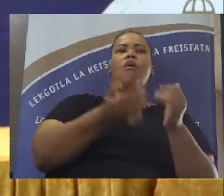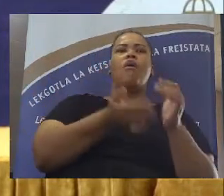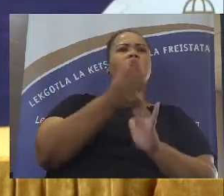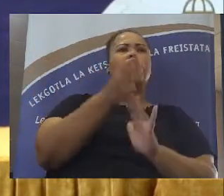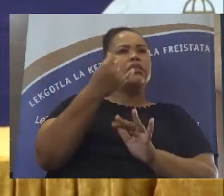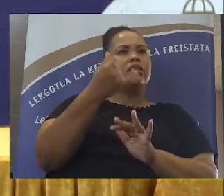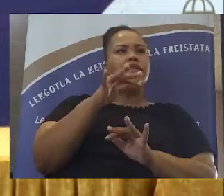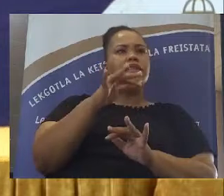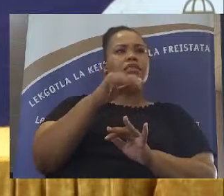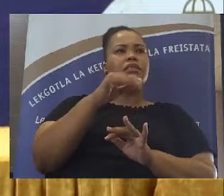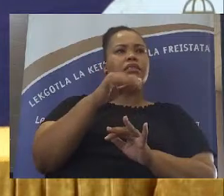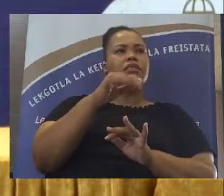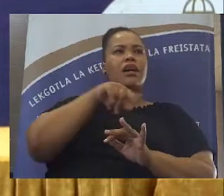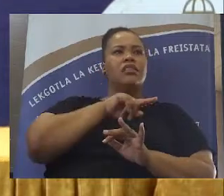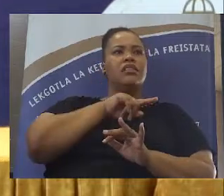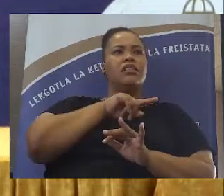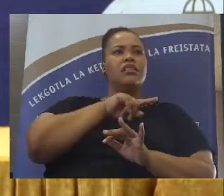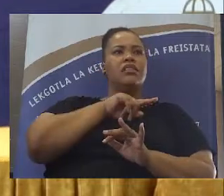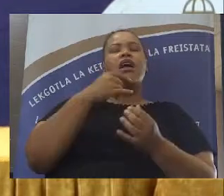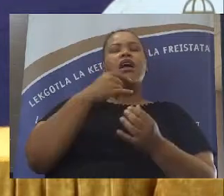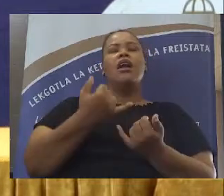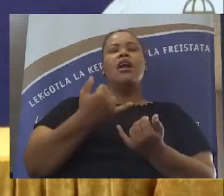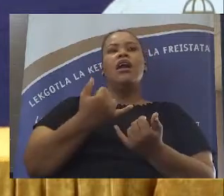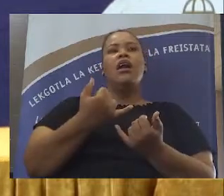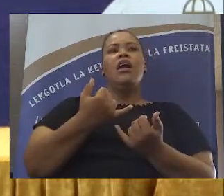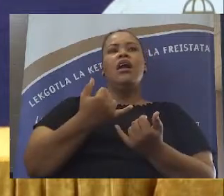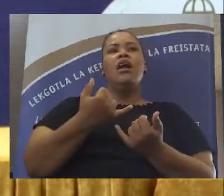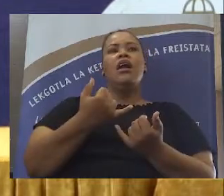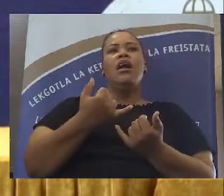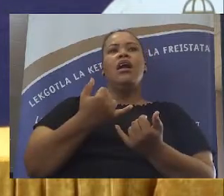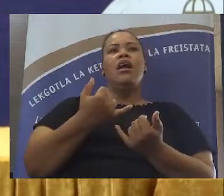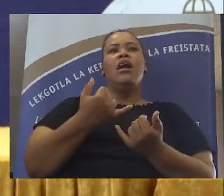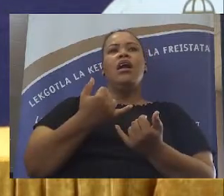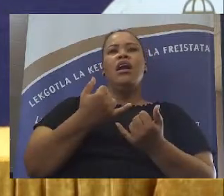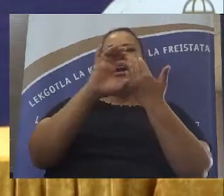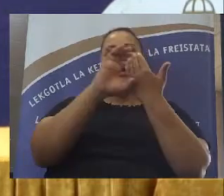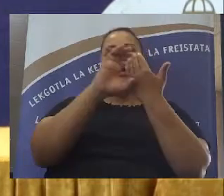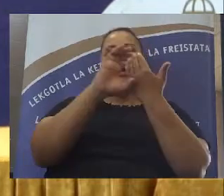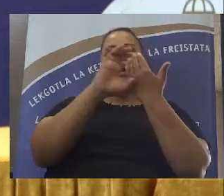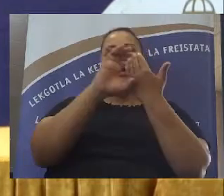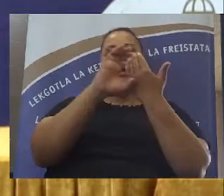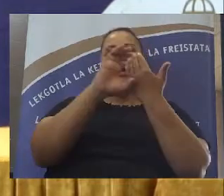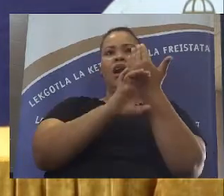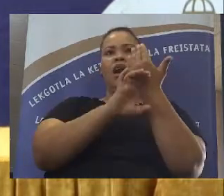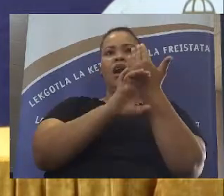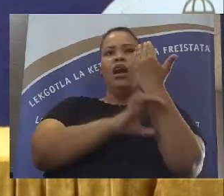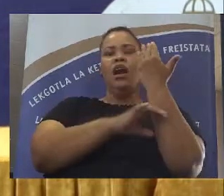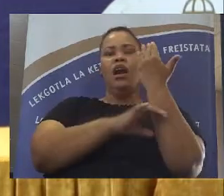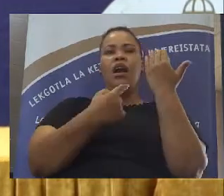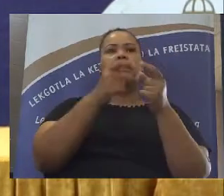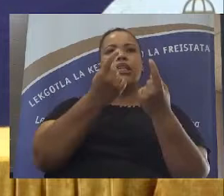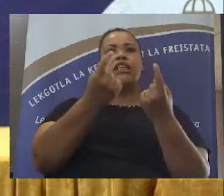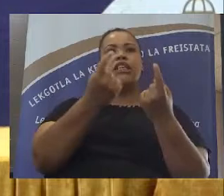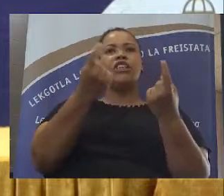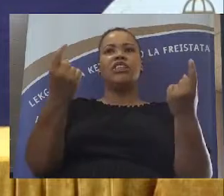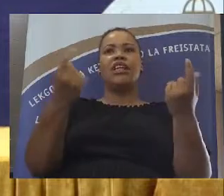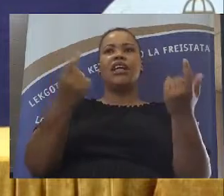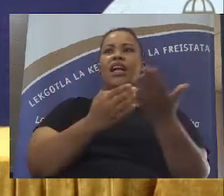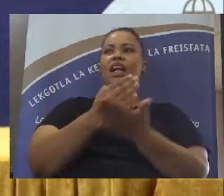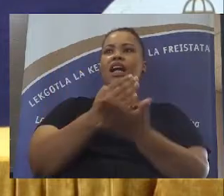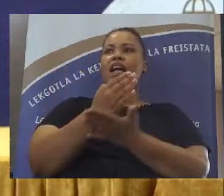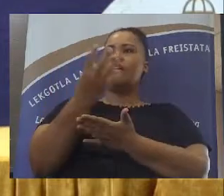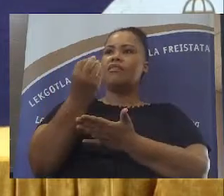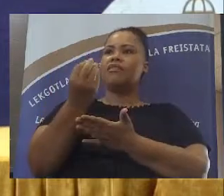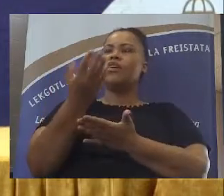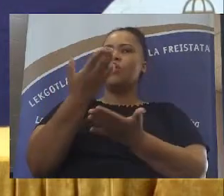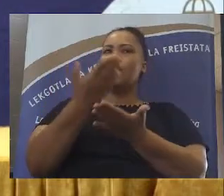So then we need to, and there's a provision in the Constitution that say that every person has the right to be able to